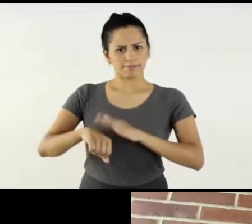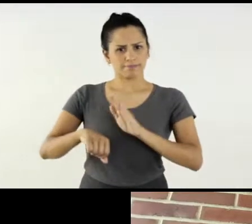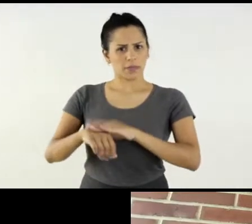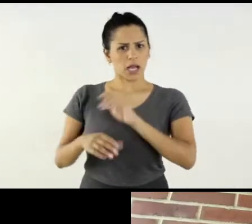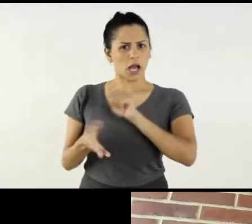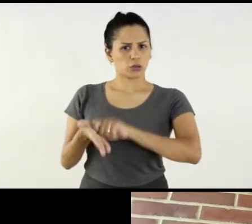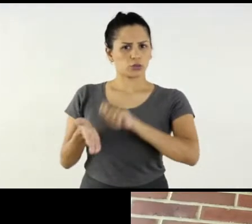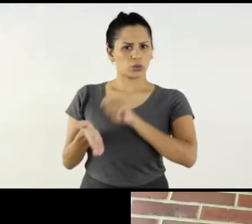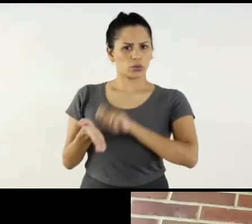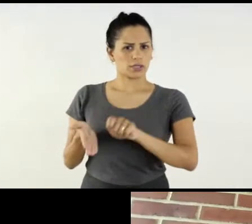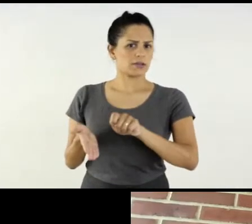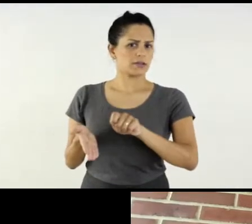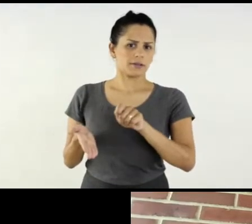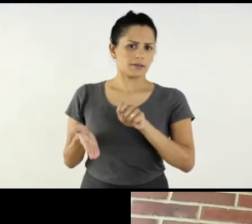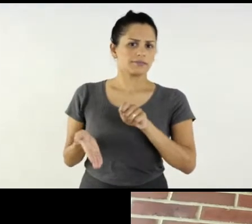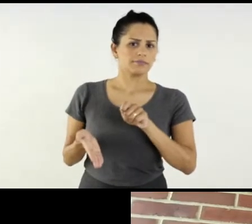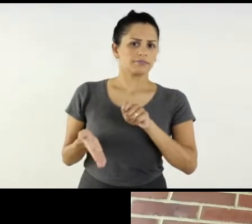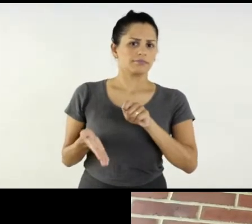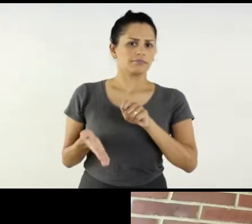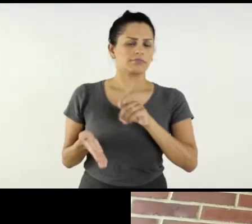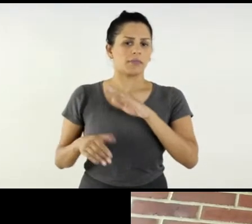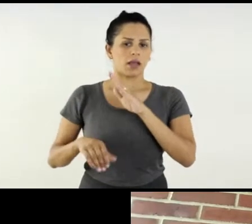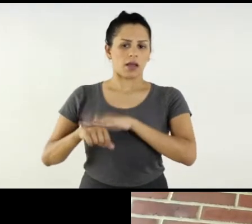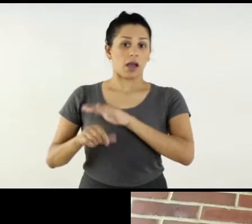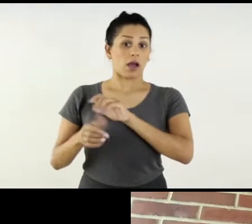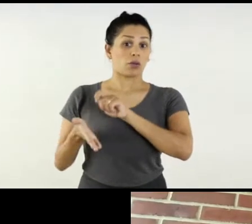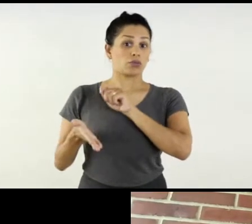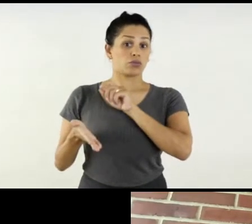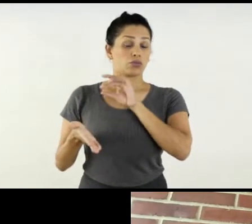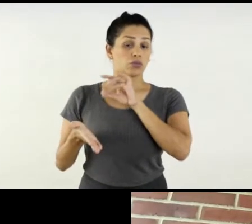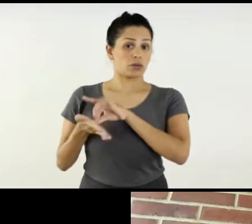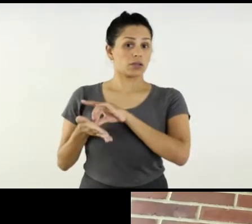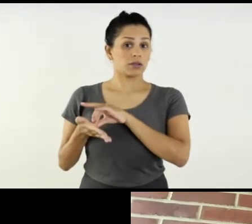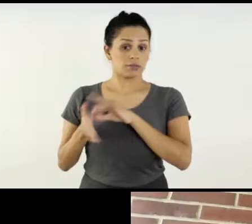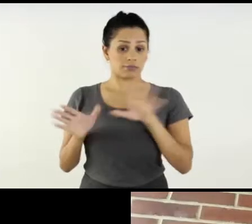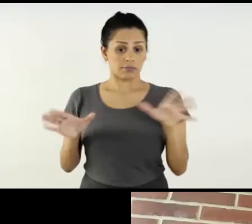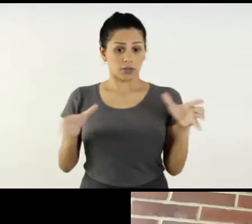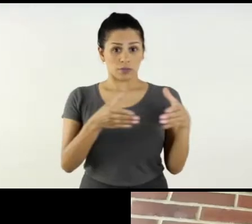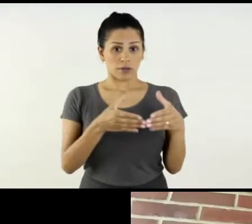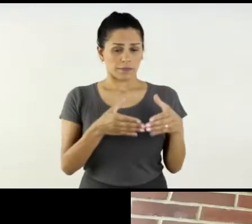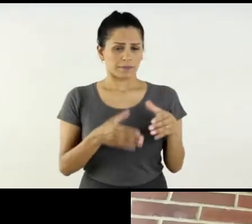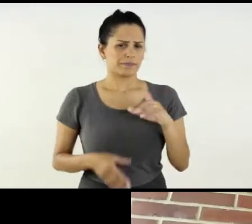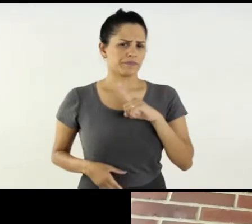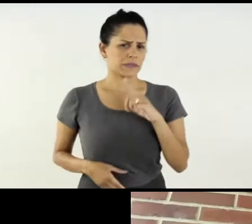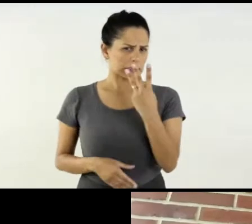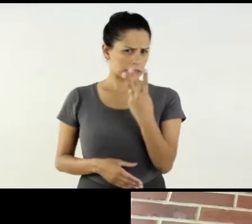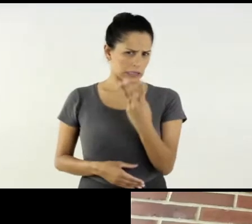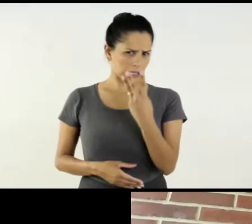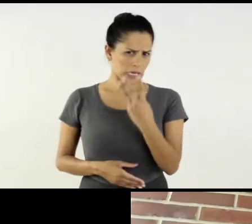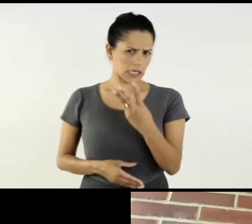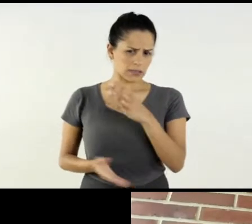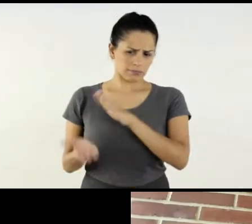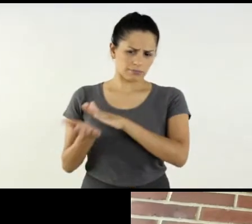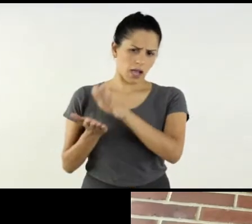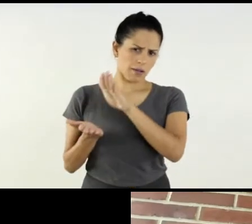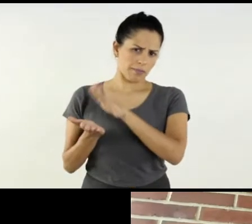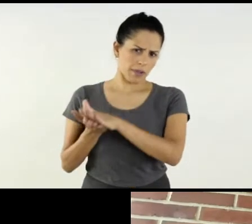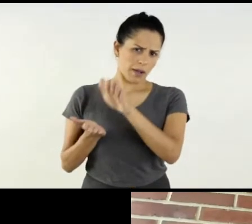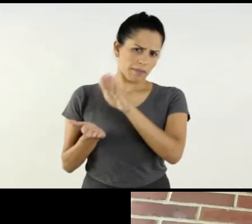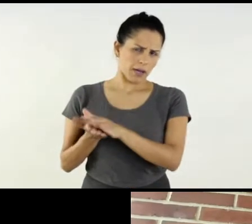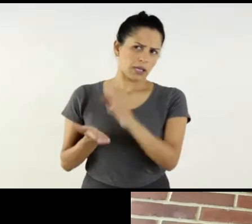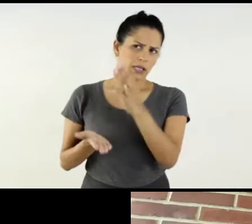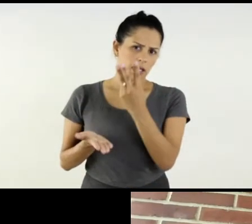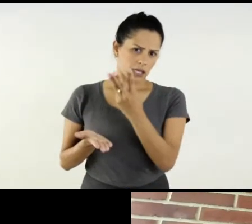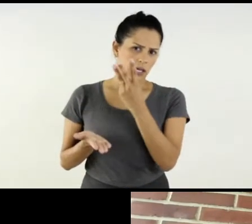Because there were just, I think, three issues that were being produced through this publication of The Blatant Image. And